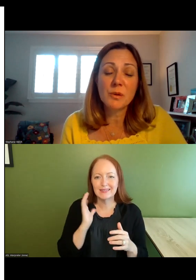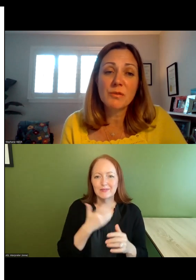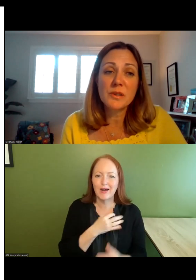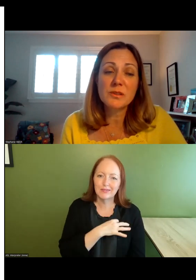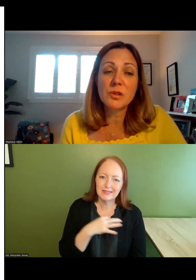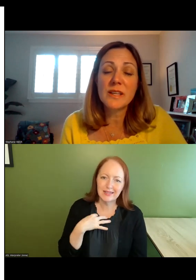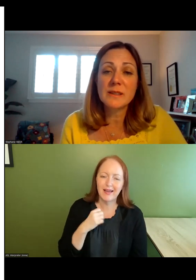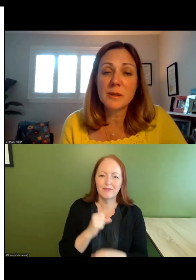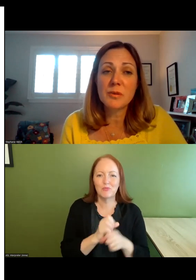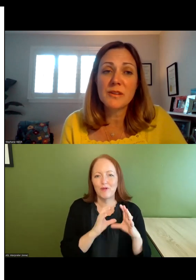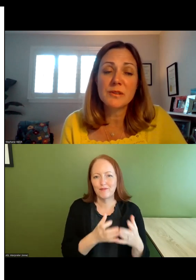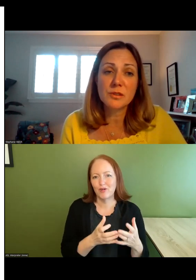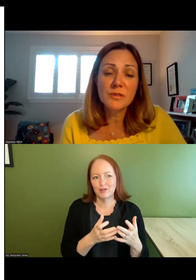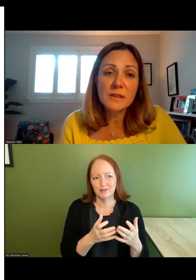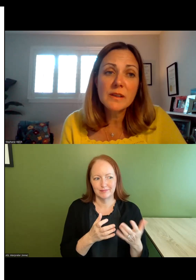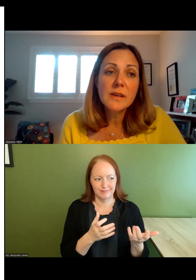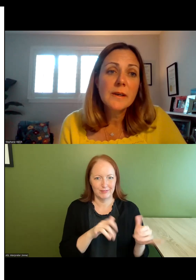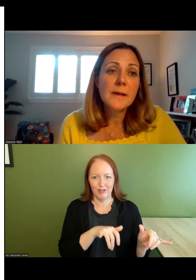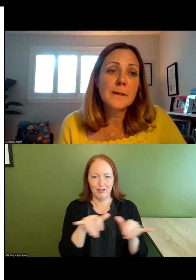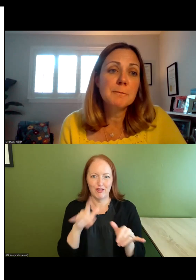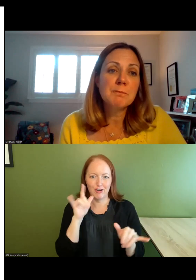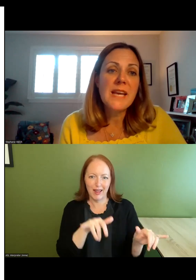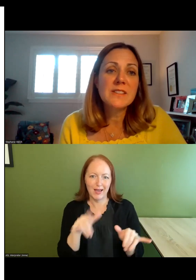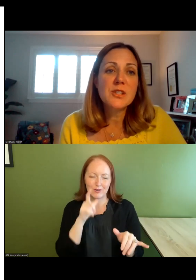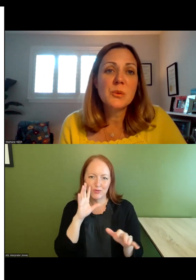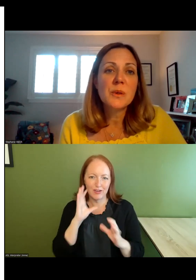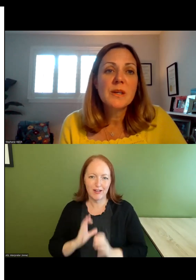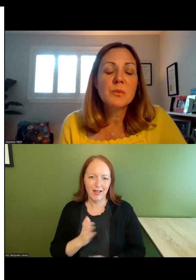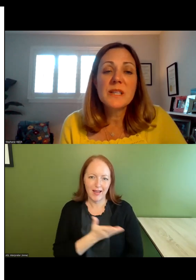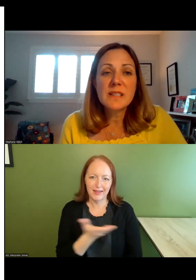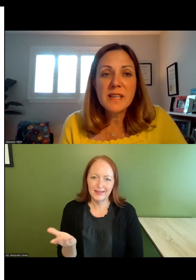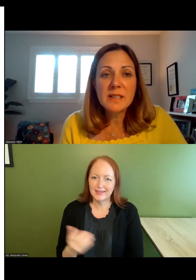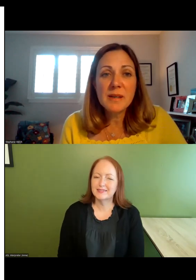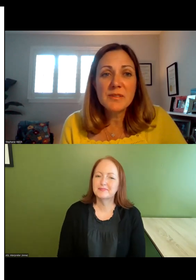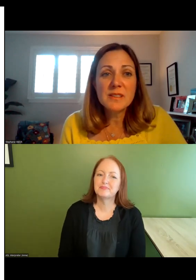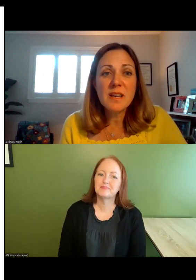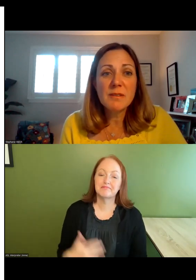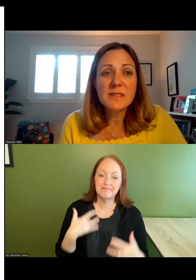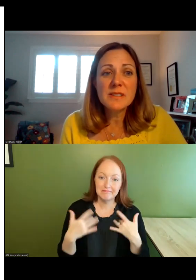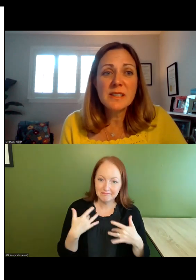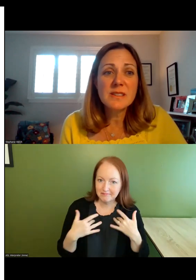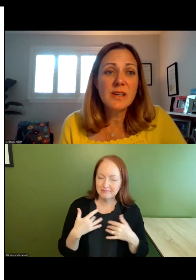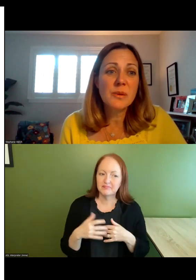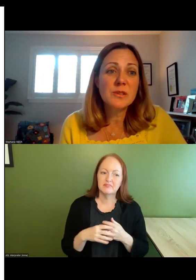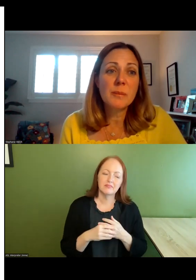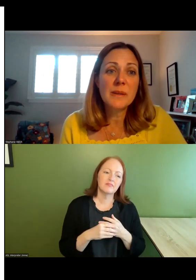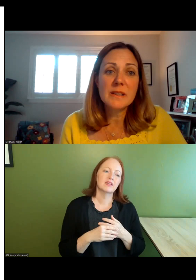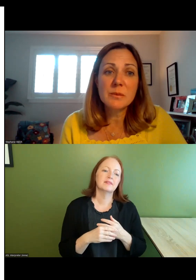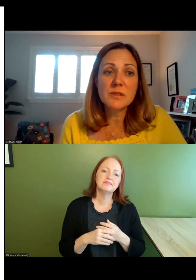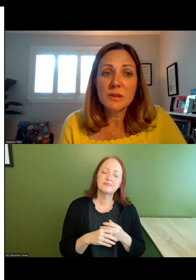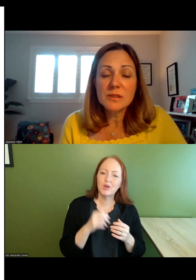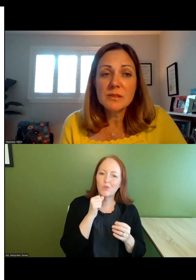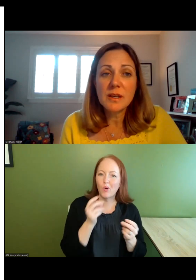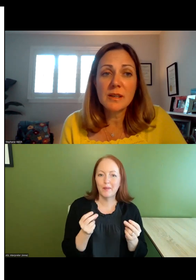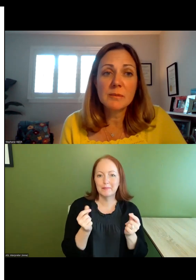and our workforce look like the people that they're serving. And so really excited about this. Obviously, it's not going to